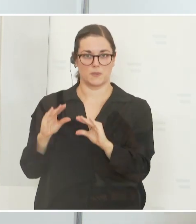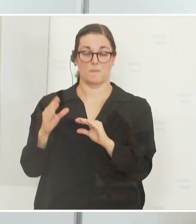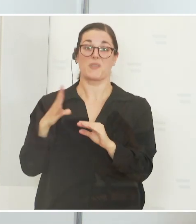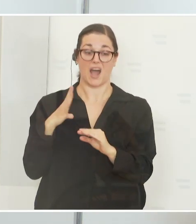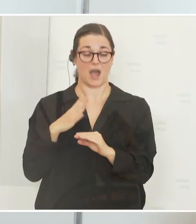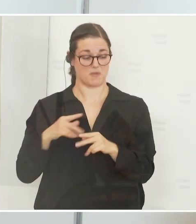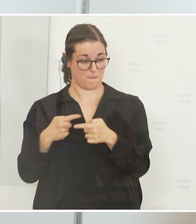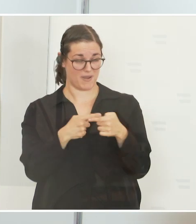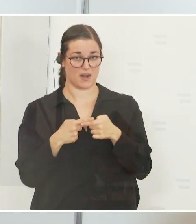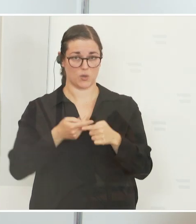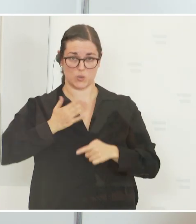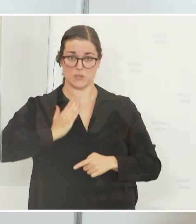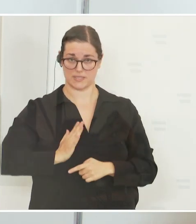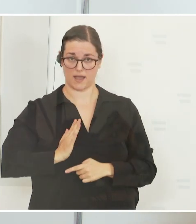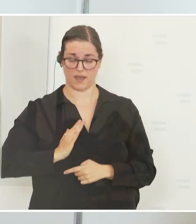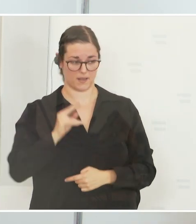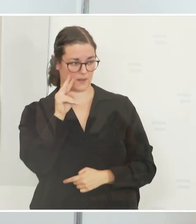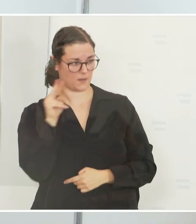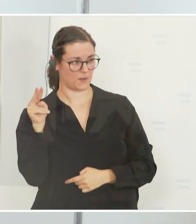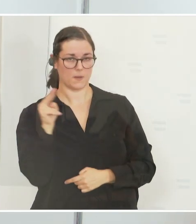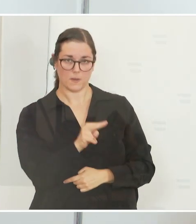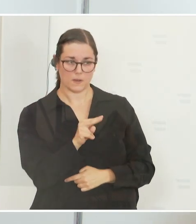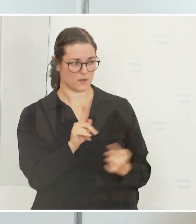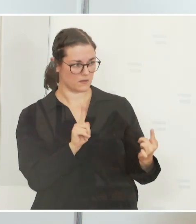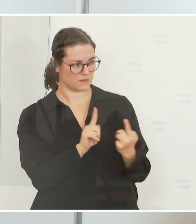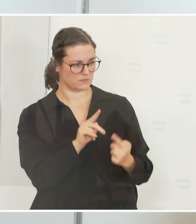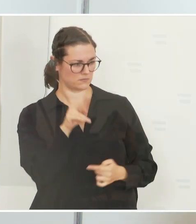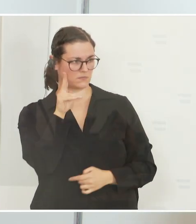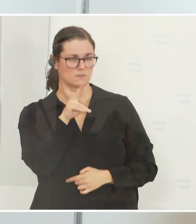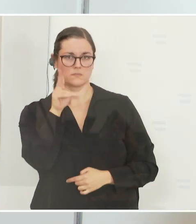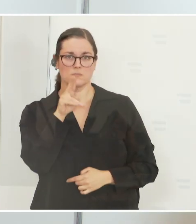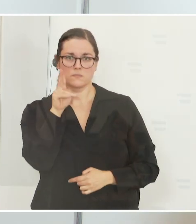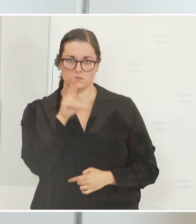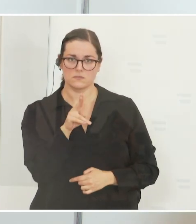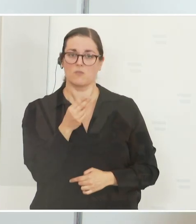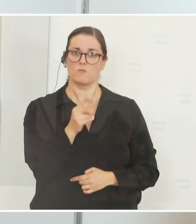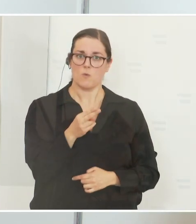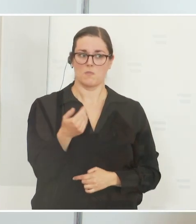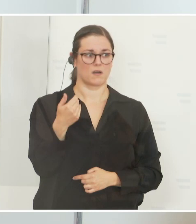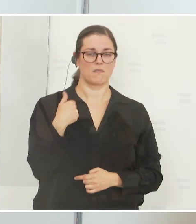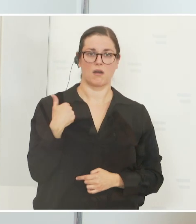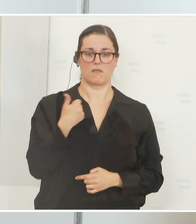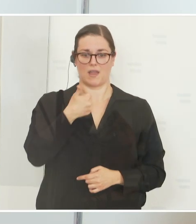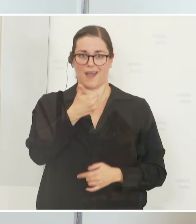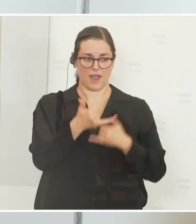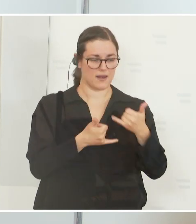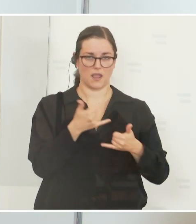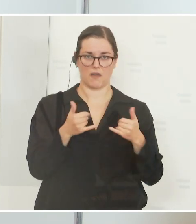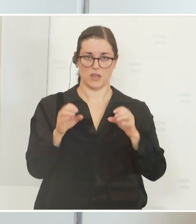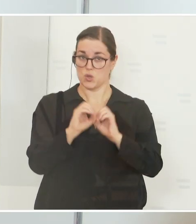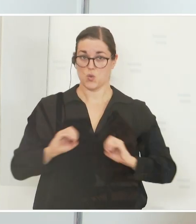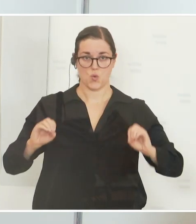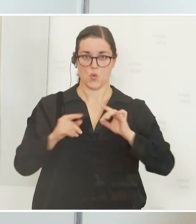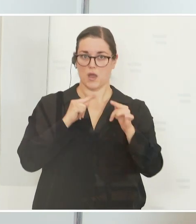of Belarusian people, it looked very strange, because more than 1 year we call for no dialogue with the regime,